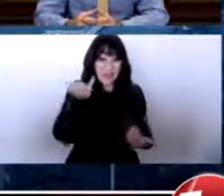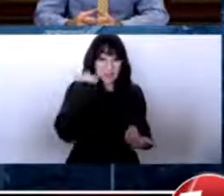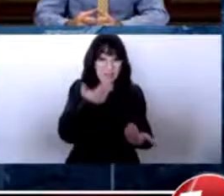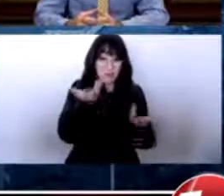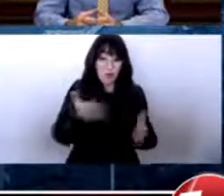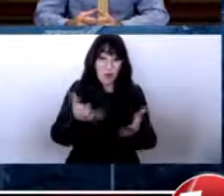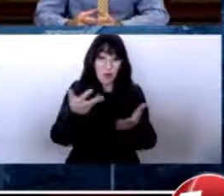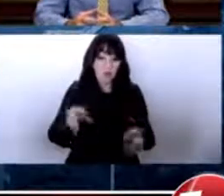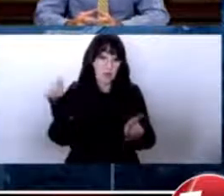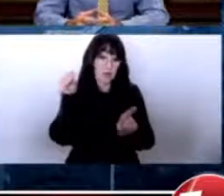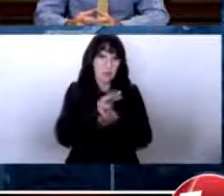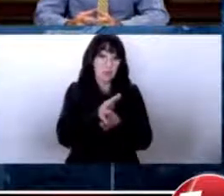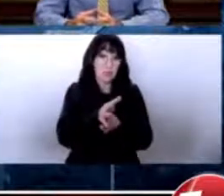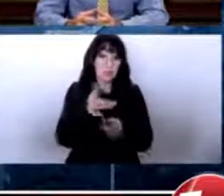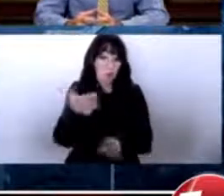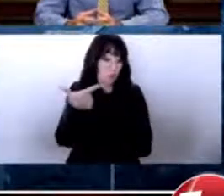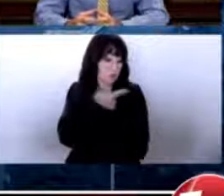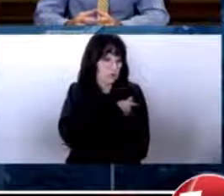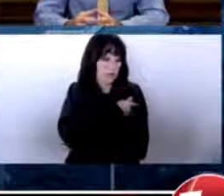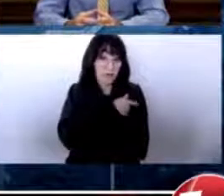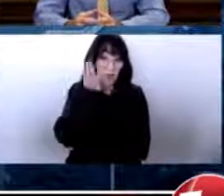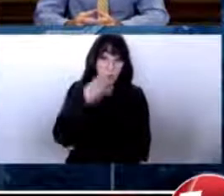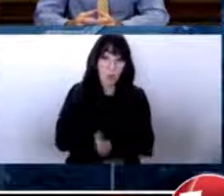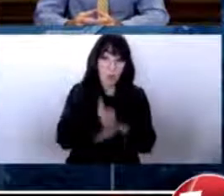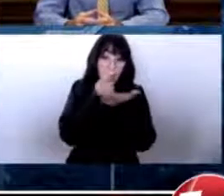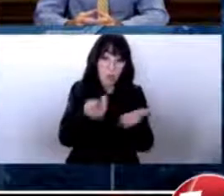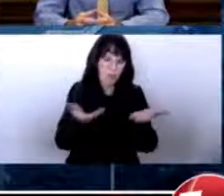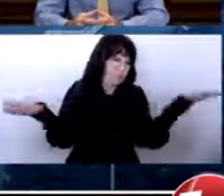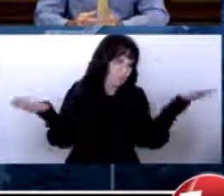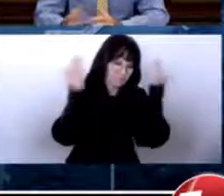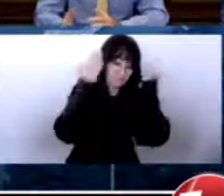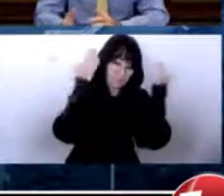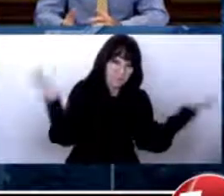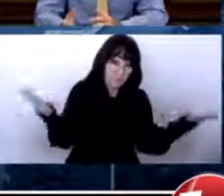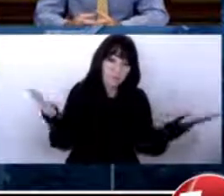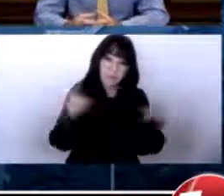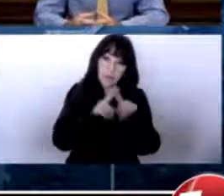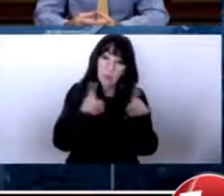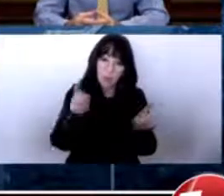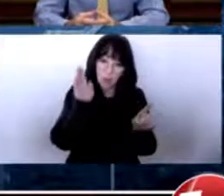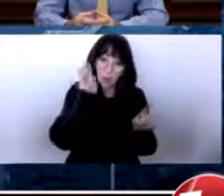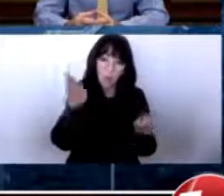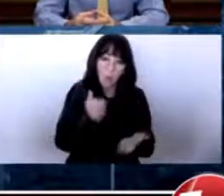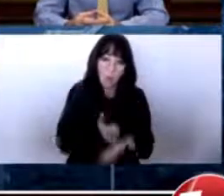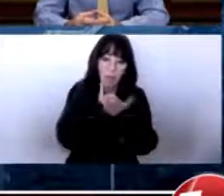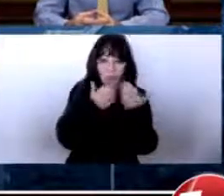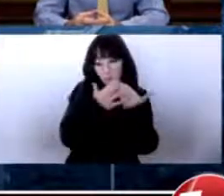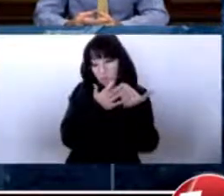house party on New Year's Eve. But it will help us as we